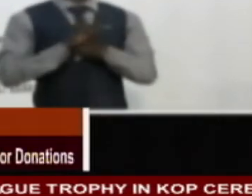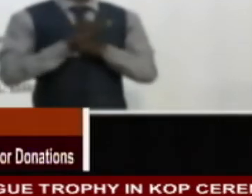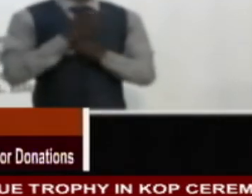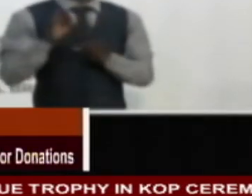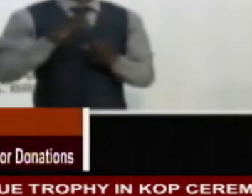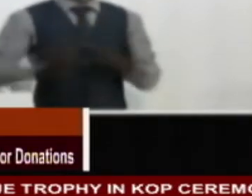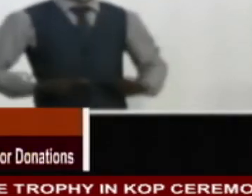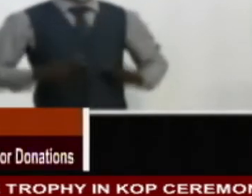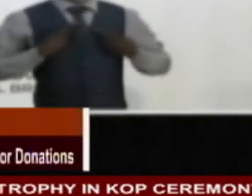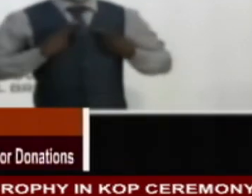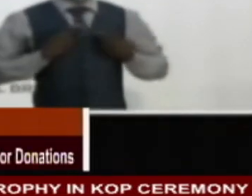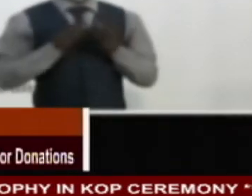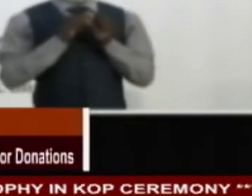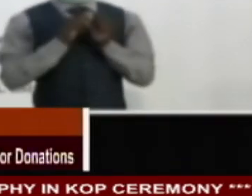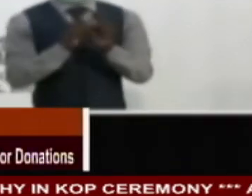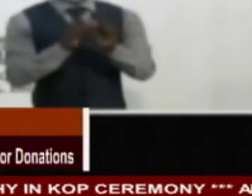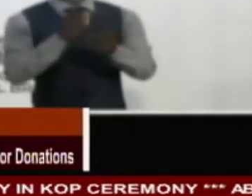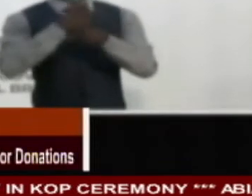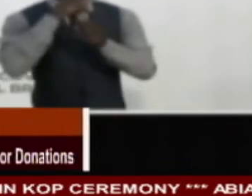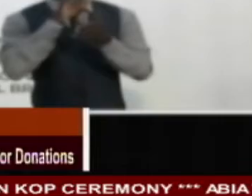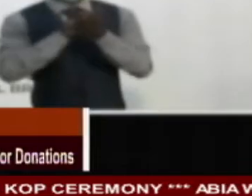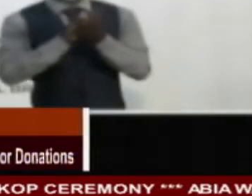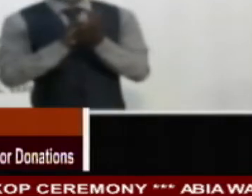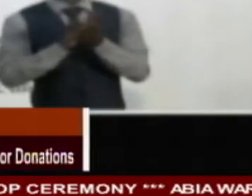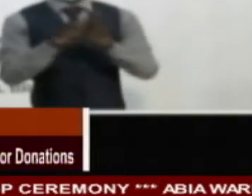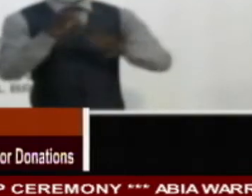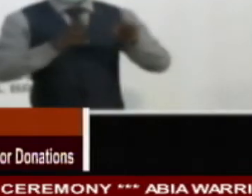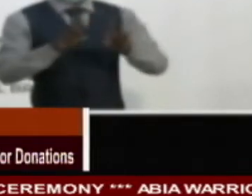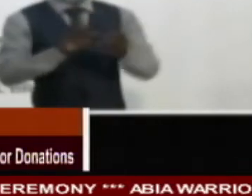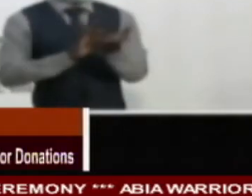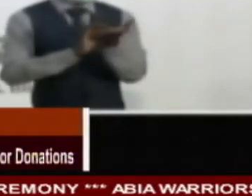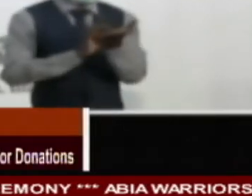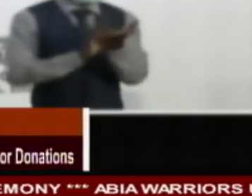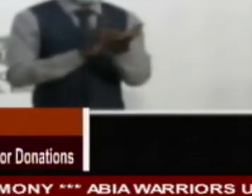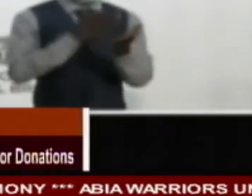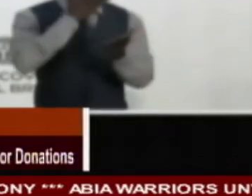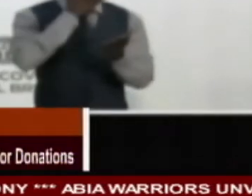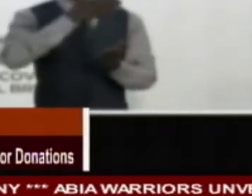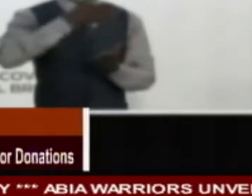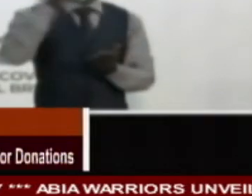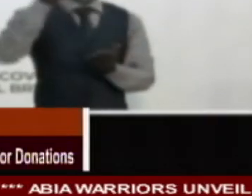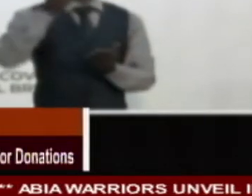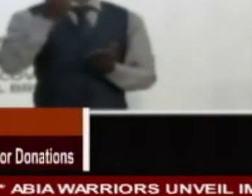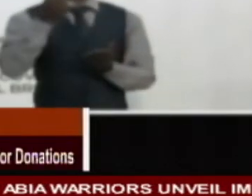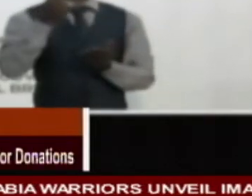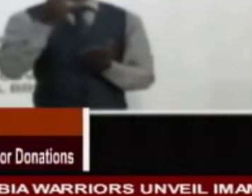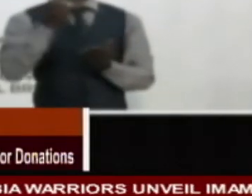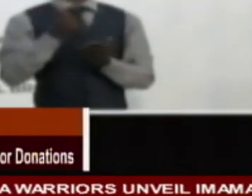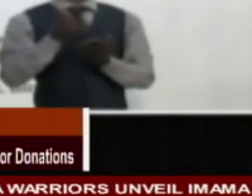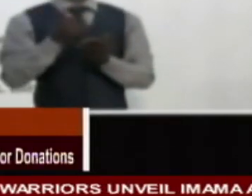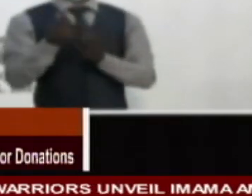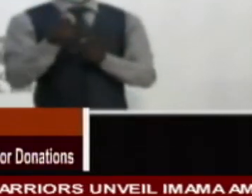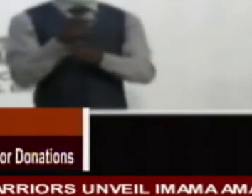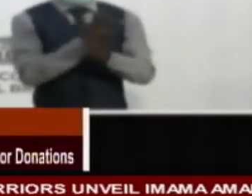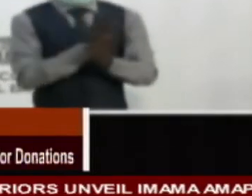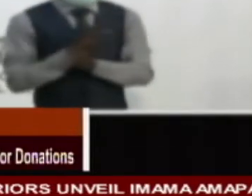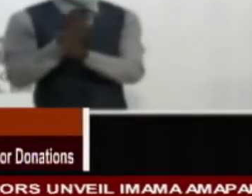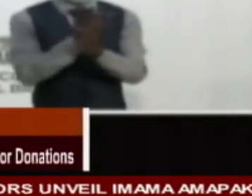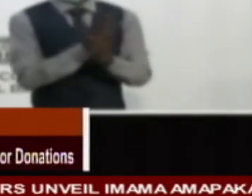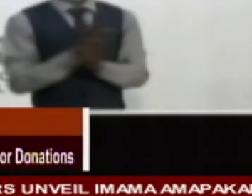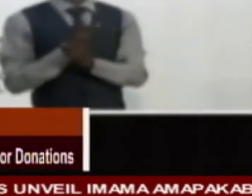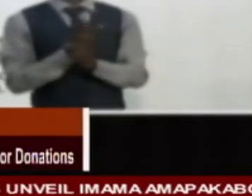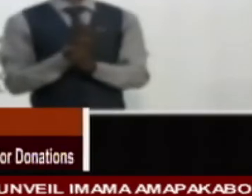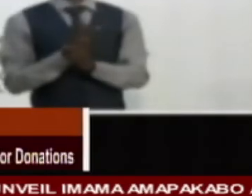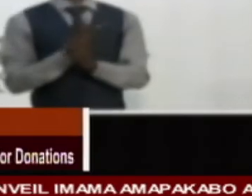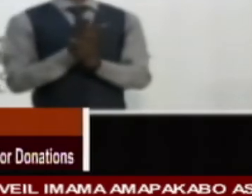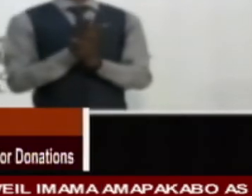everything possible to ensure that citizens get the best of treatment and are well taken care of. In